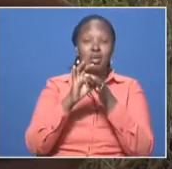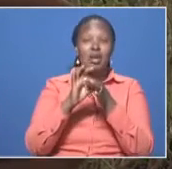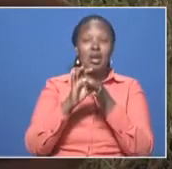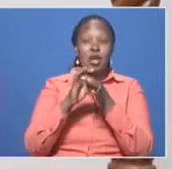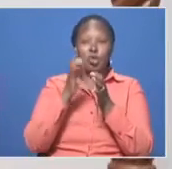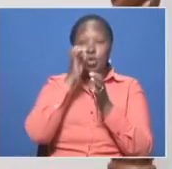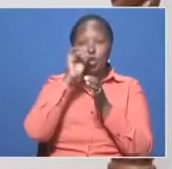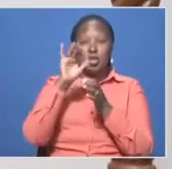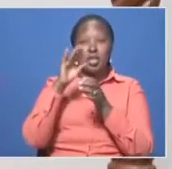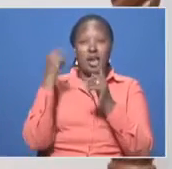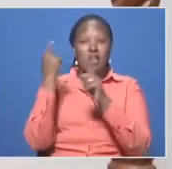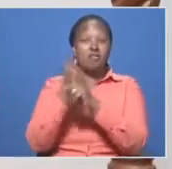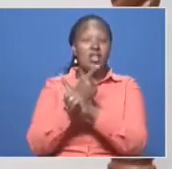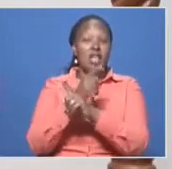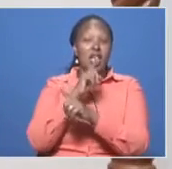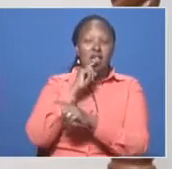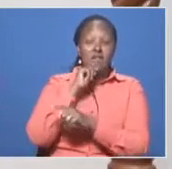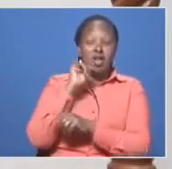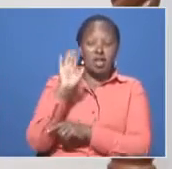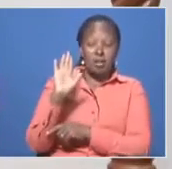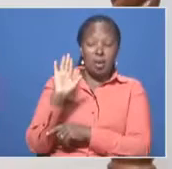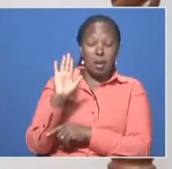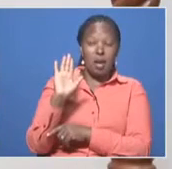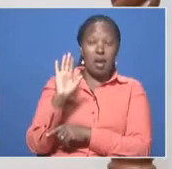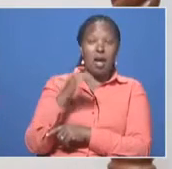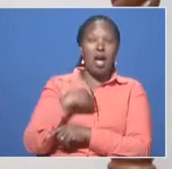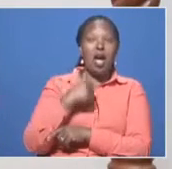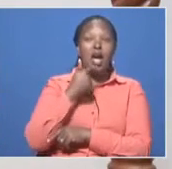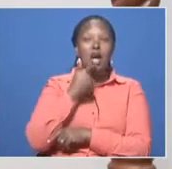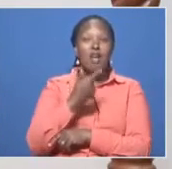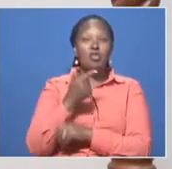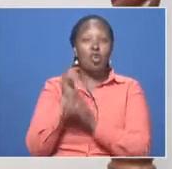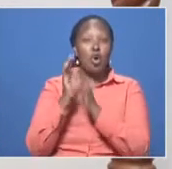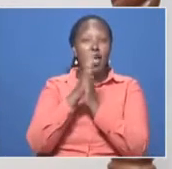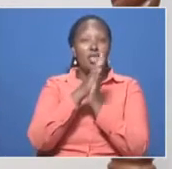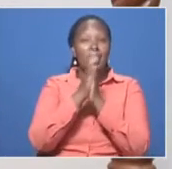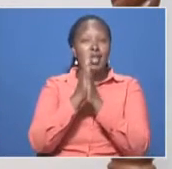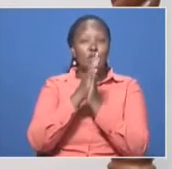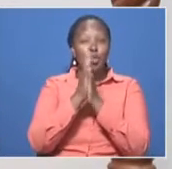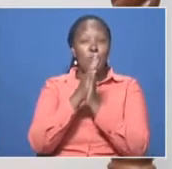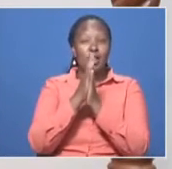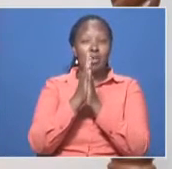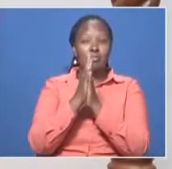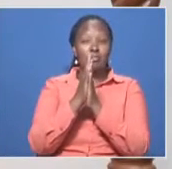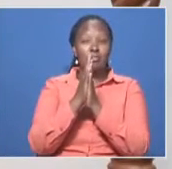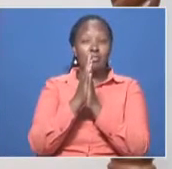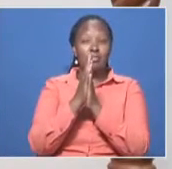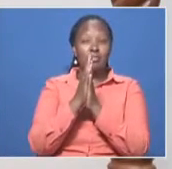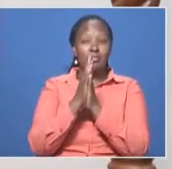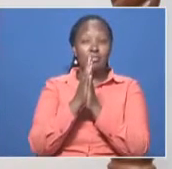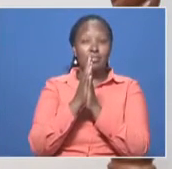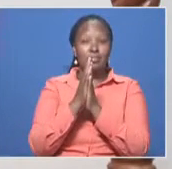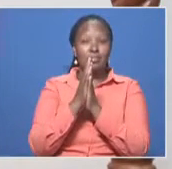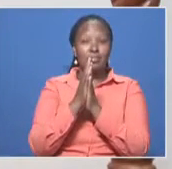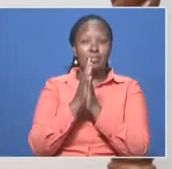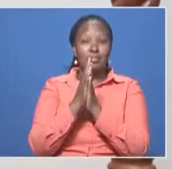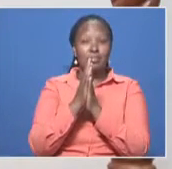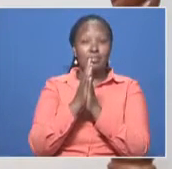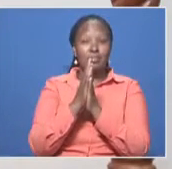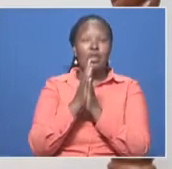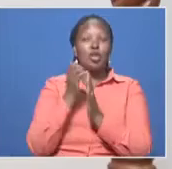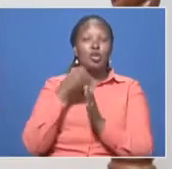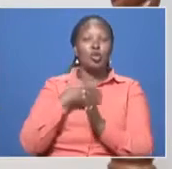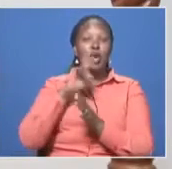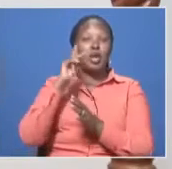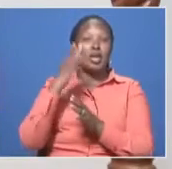aside. Your father has since told the story, I think much to the amusement of Kenyans, you